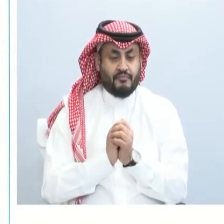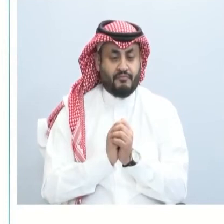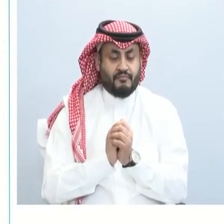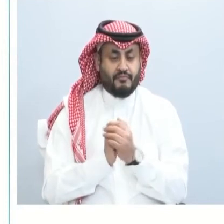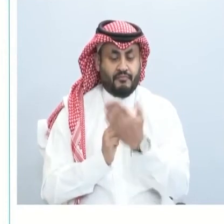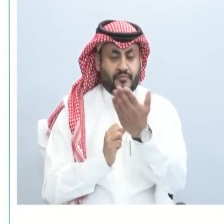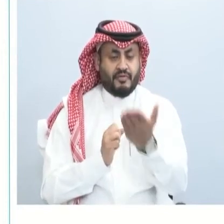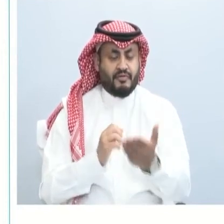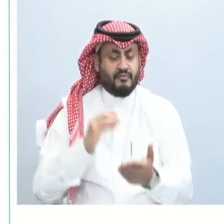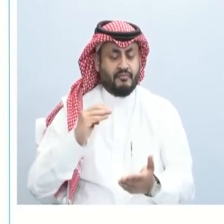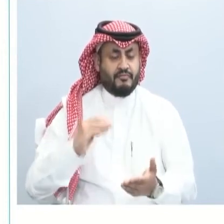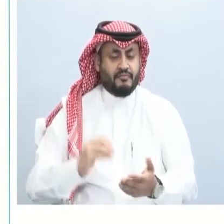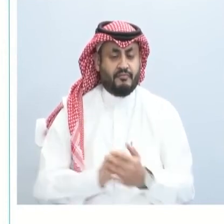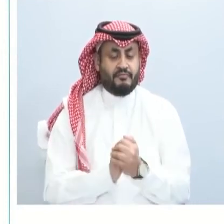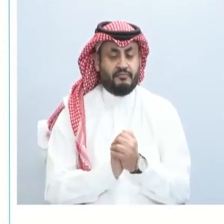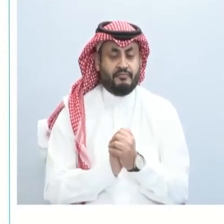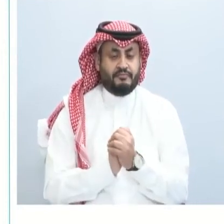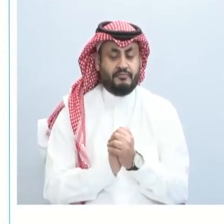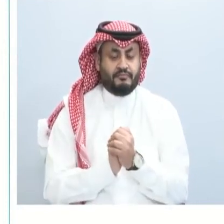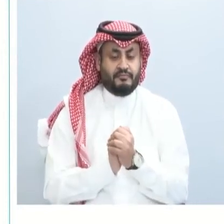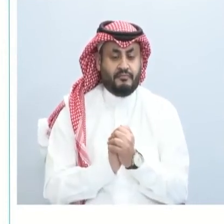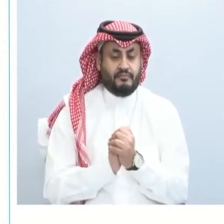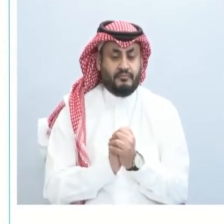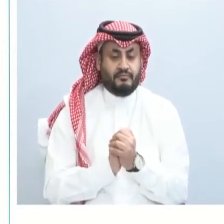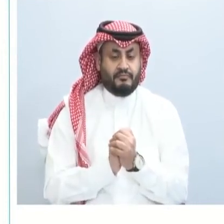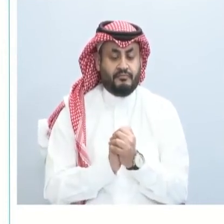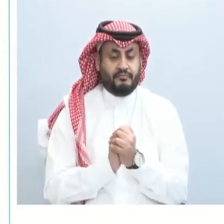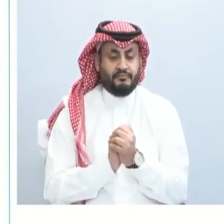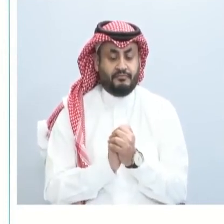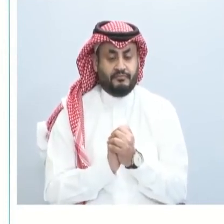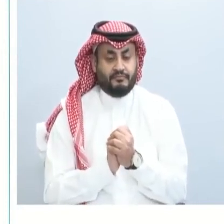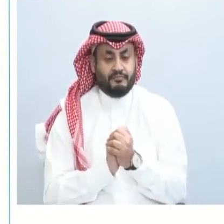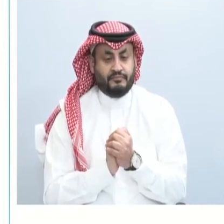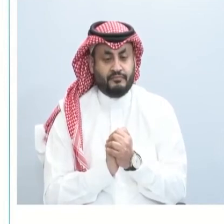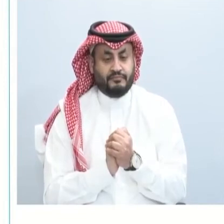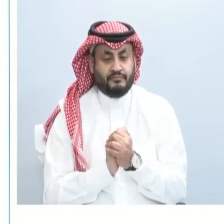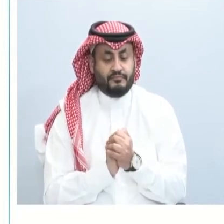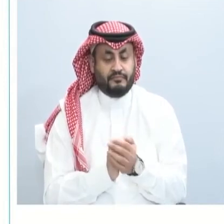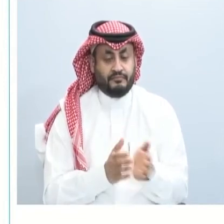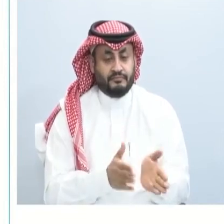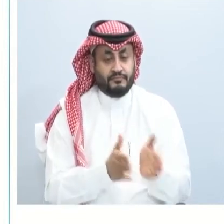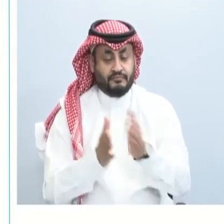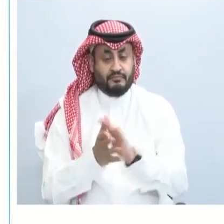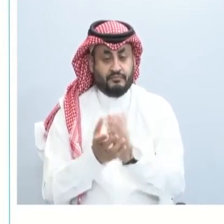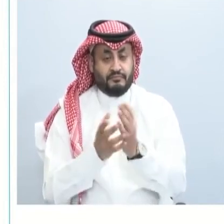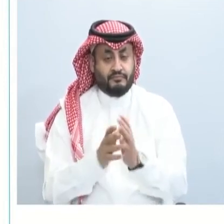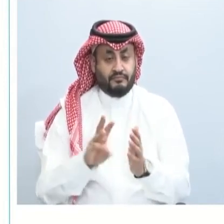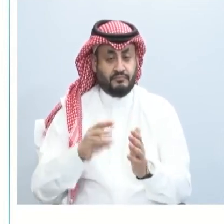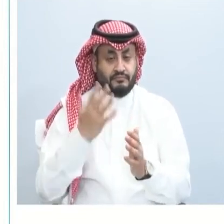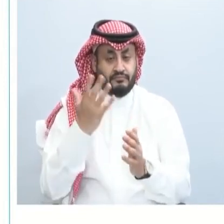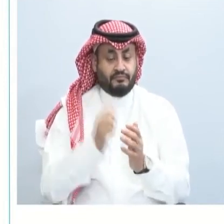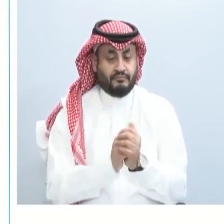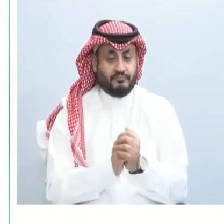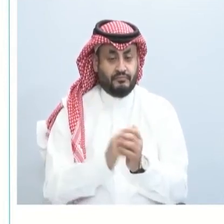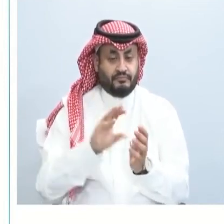These are the answers of exercise 4. Now, let us move on to page